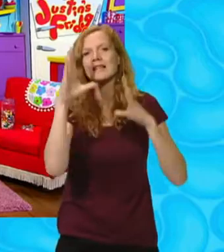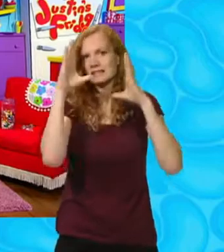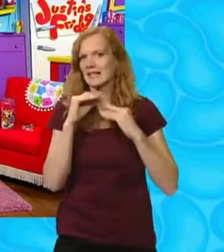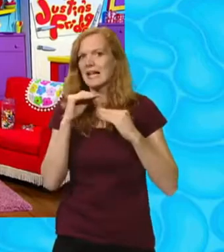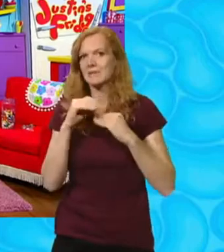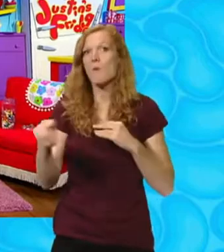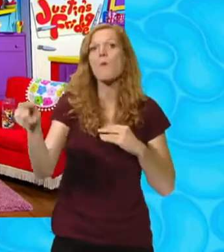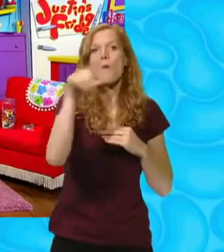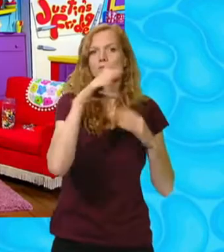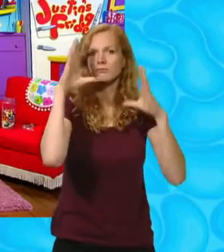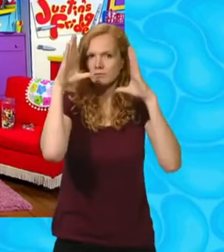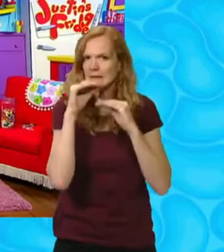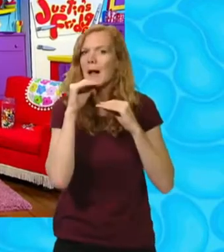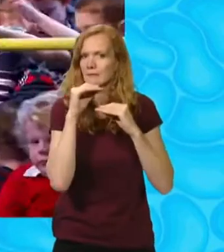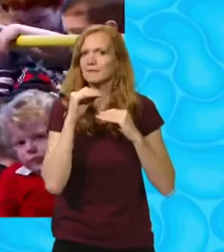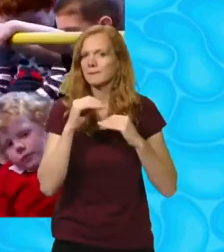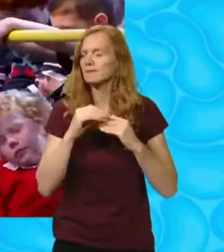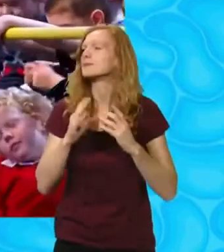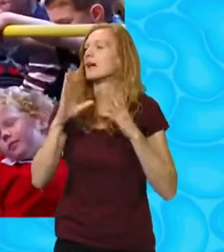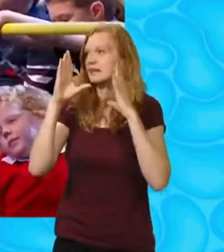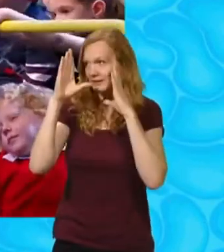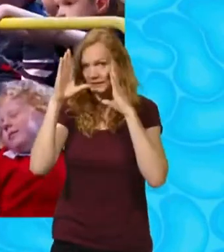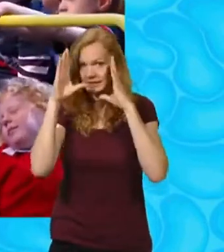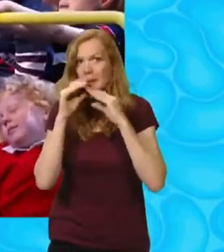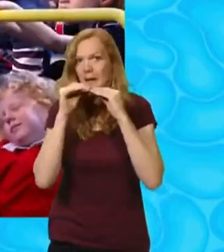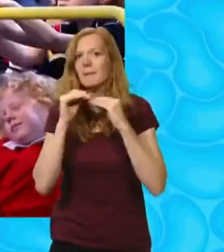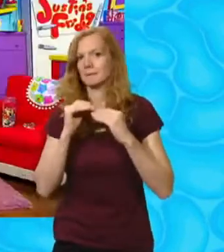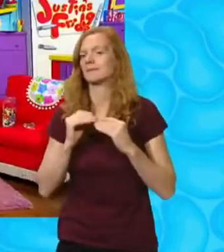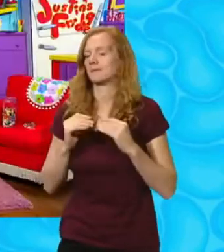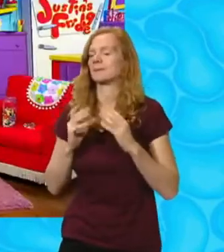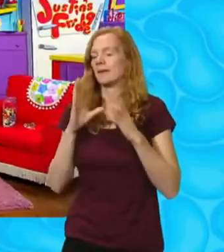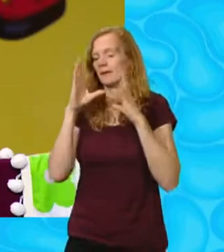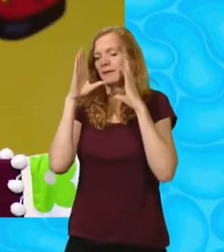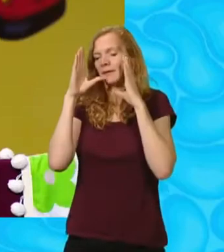it. Everyone go to sleep. Everybody's sleeping. There we are.